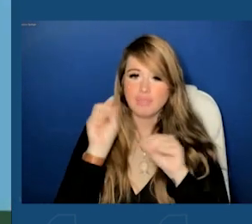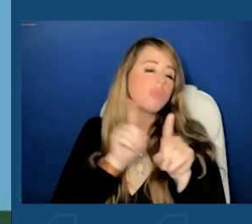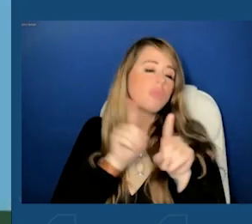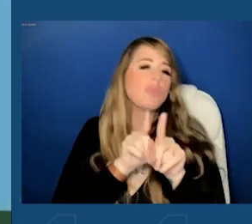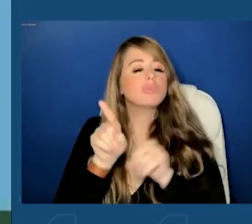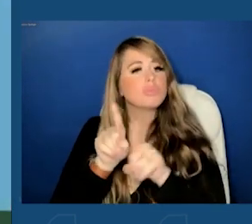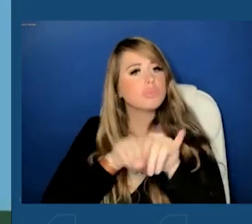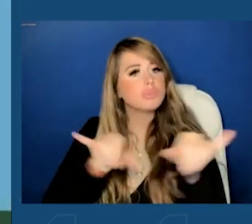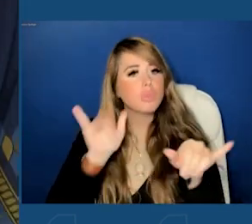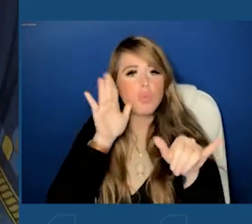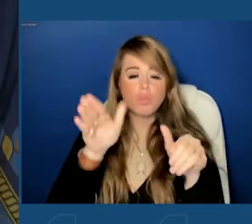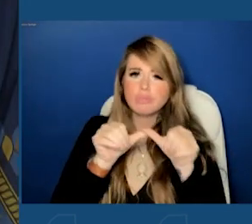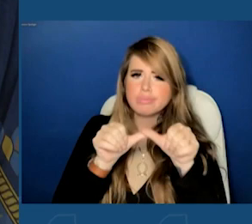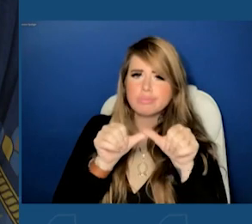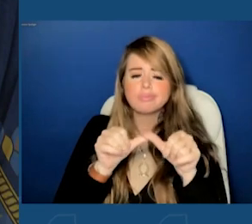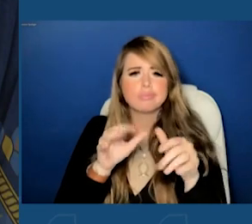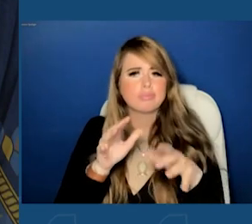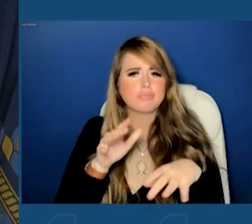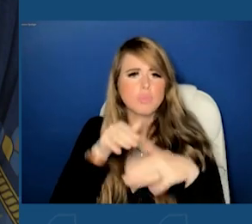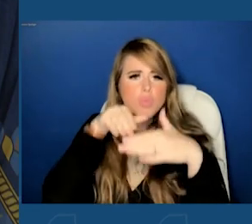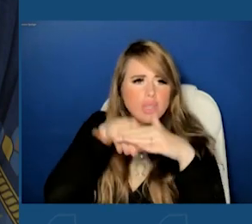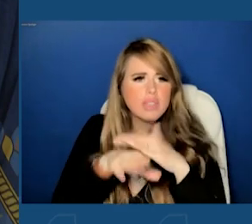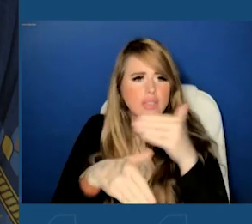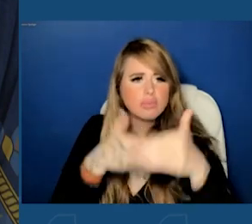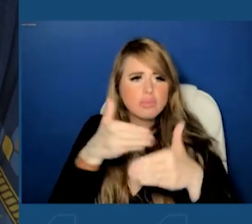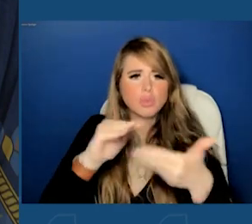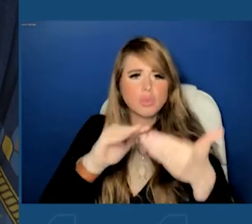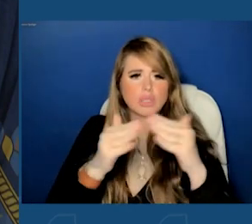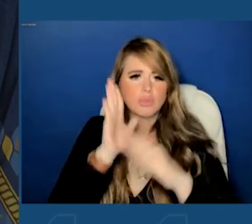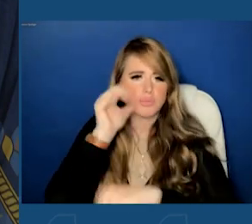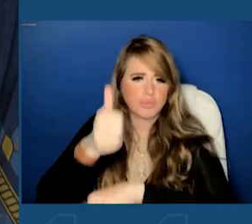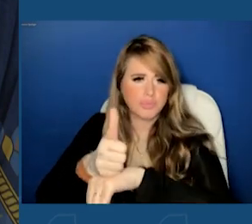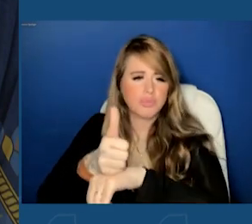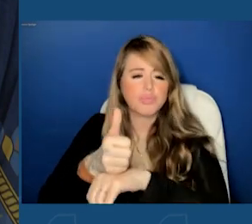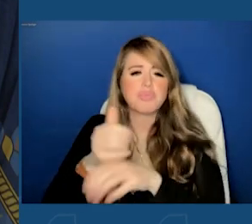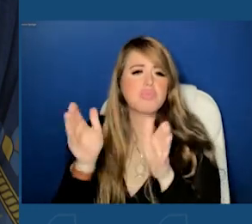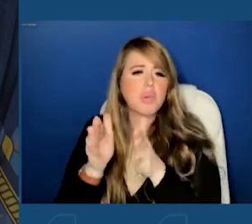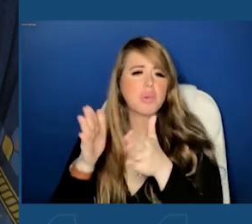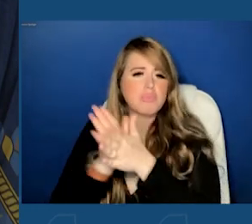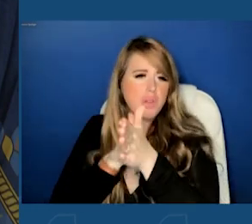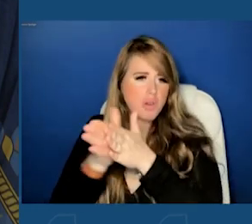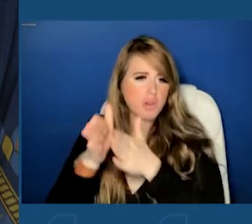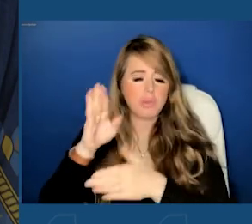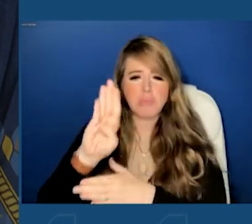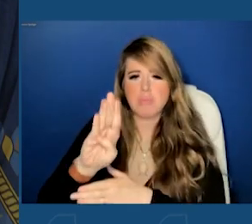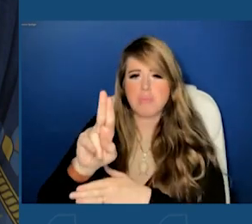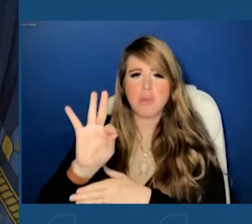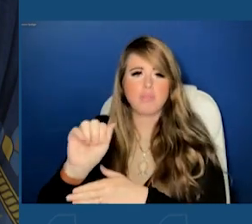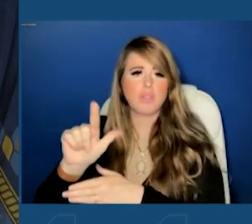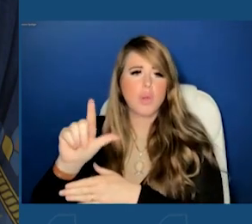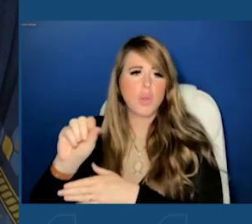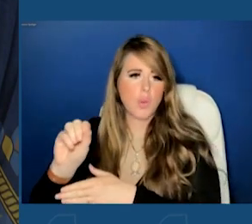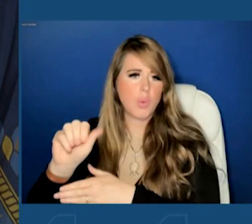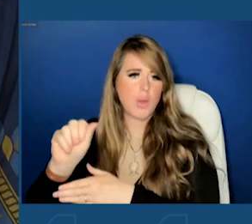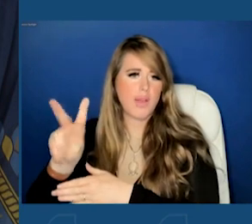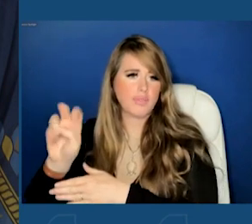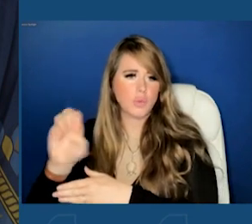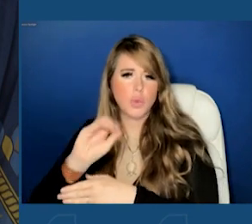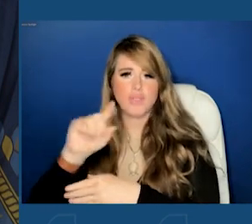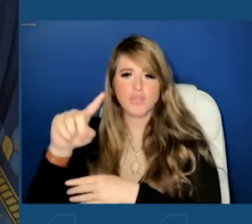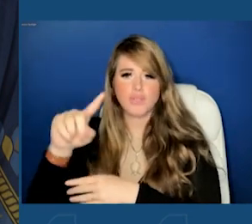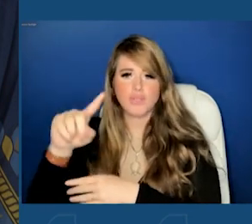city. A pocket park on Buffalo Avenue and First. Let's reactivate the streetscape. Let's make that inviting as